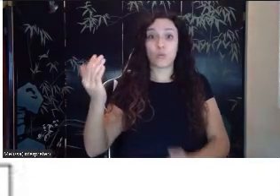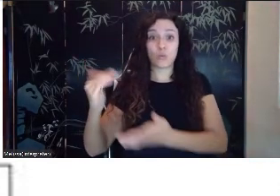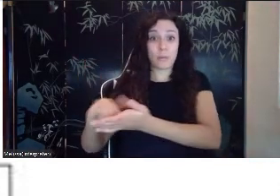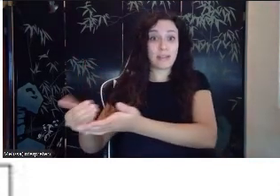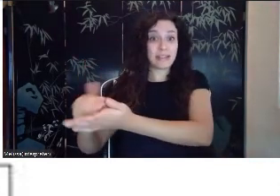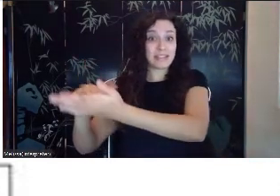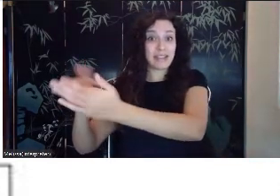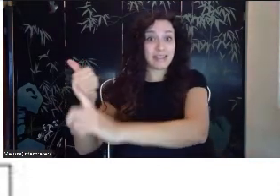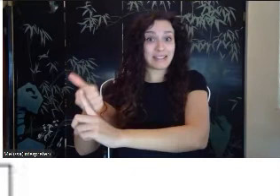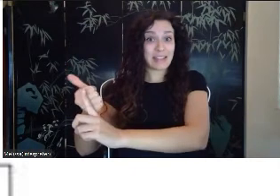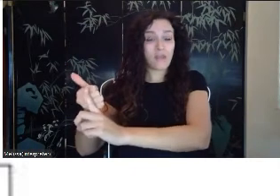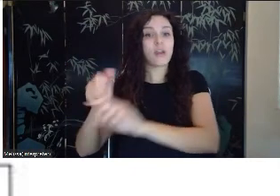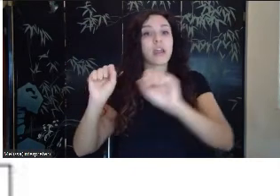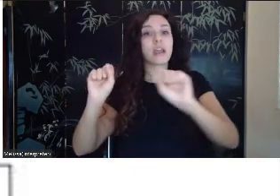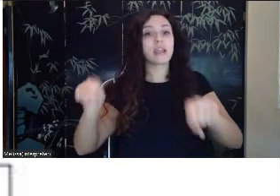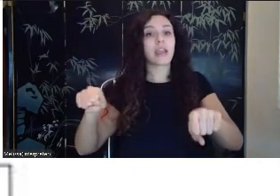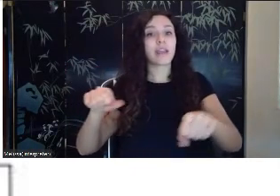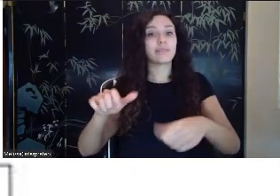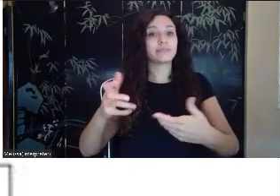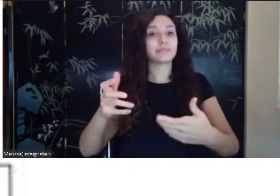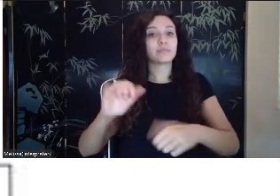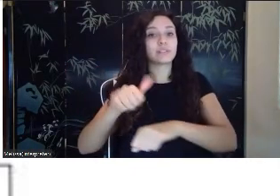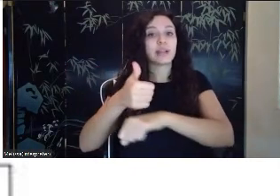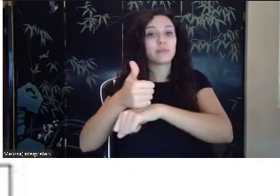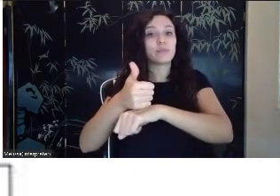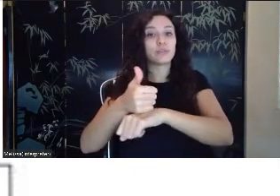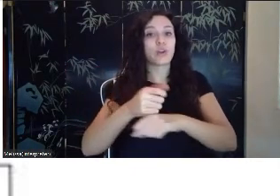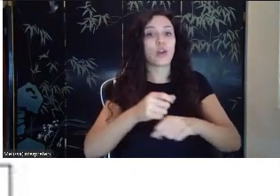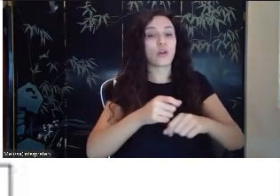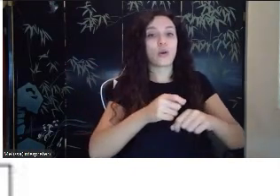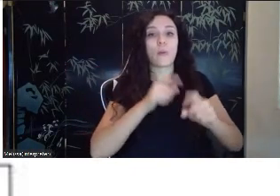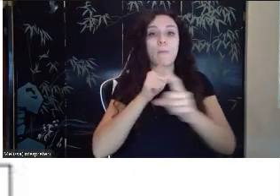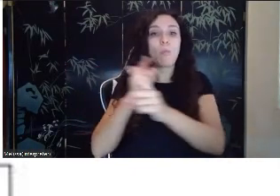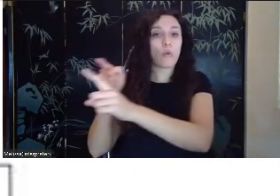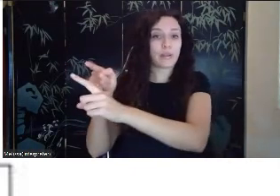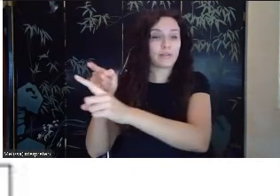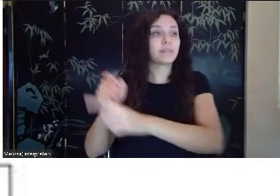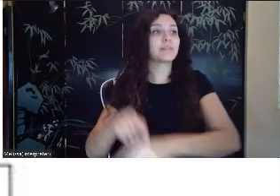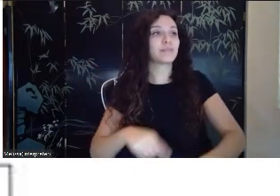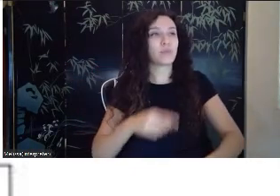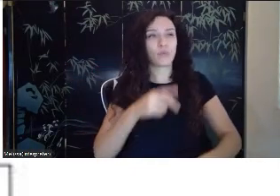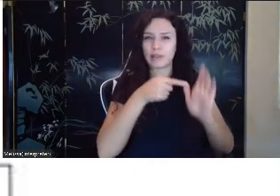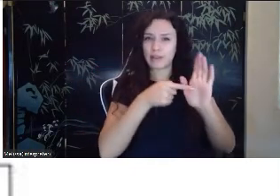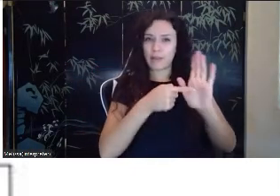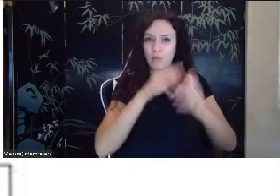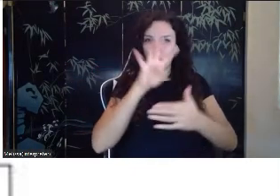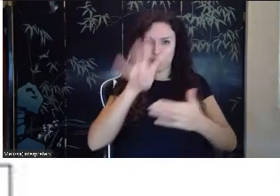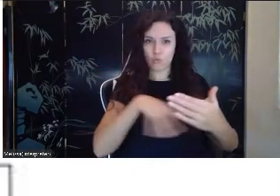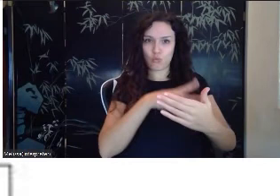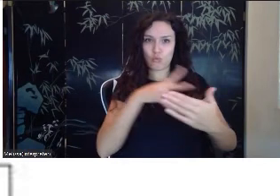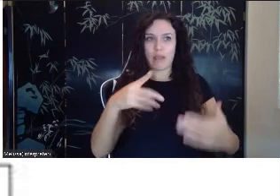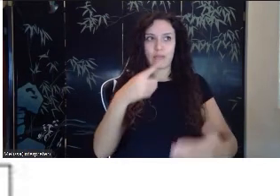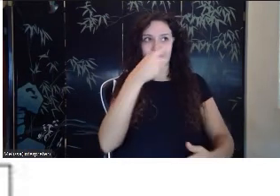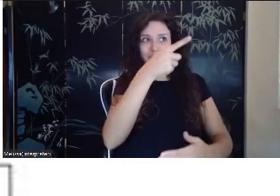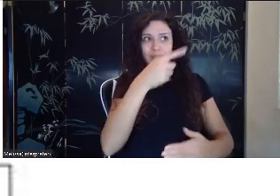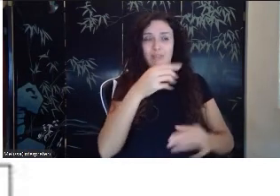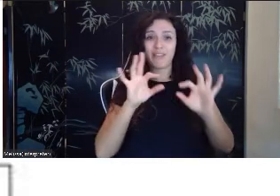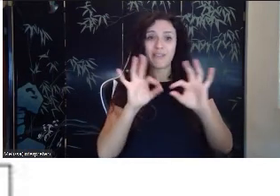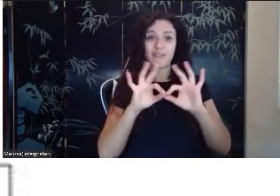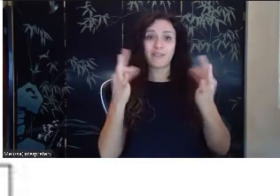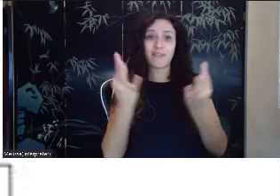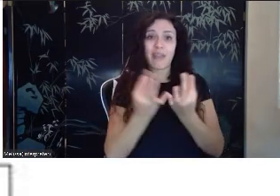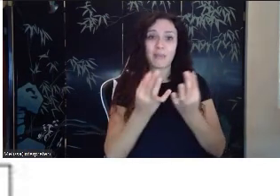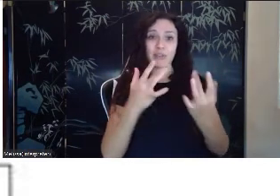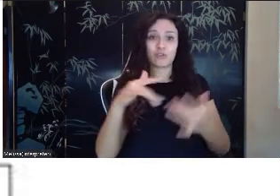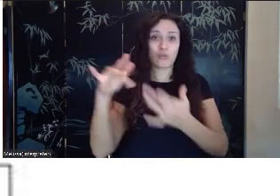of points and it will create a line once you graph it. For example, if I look at this graph, it says family road